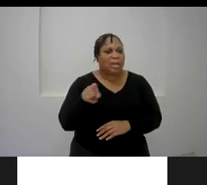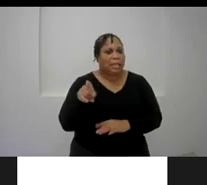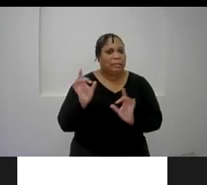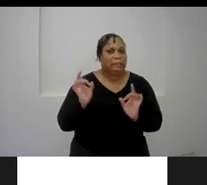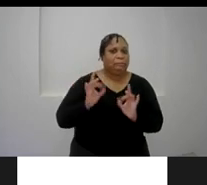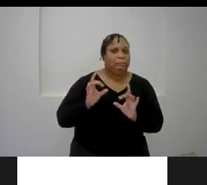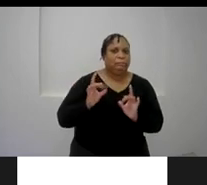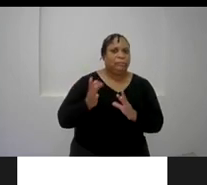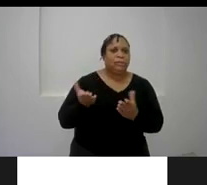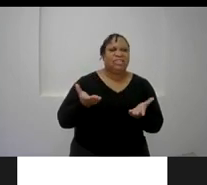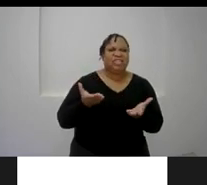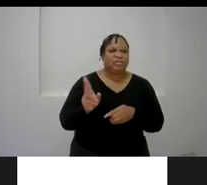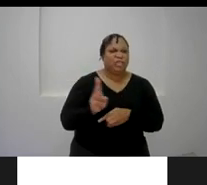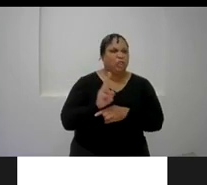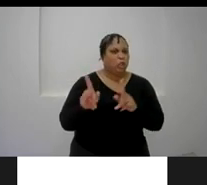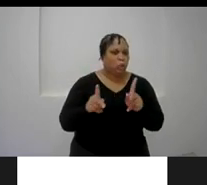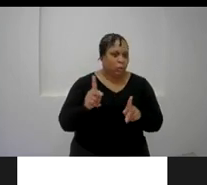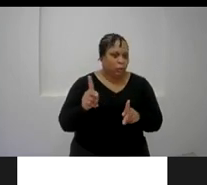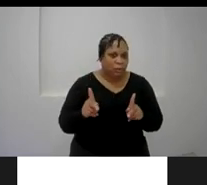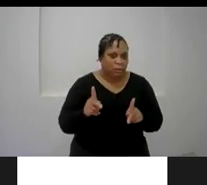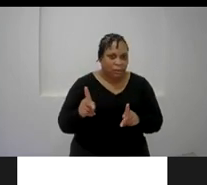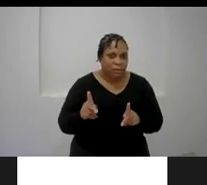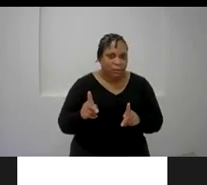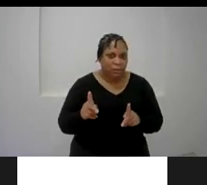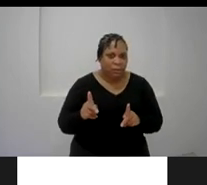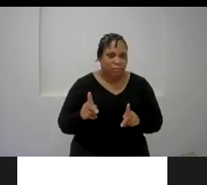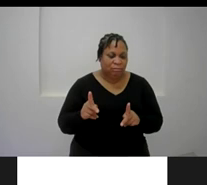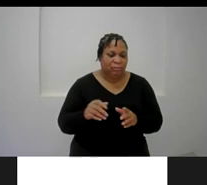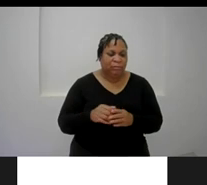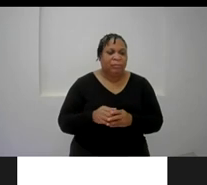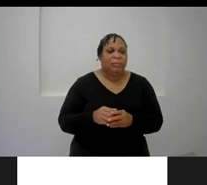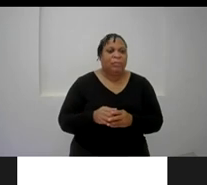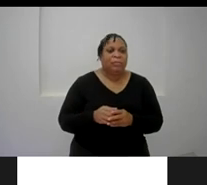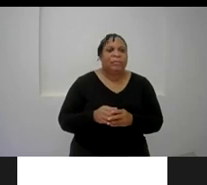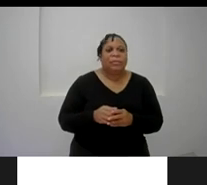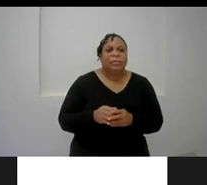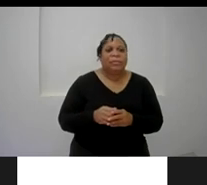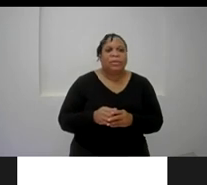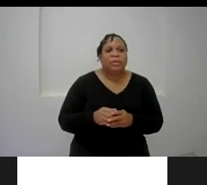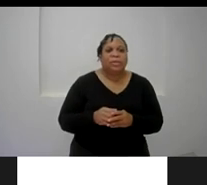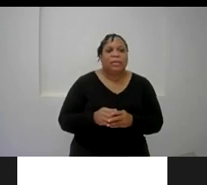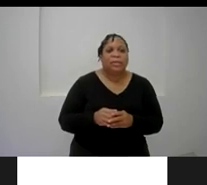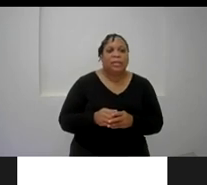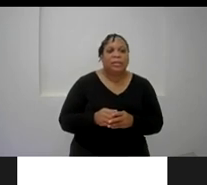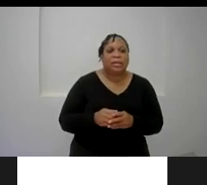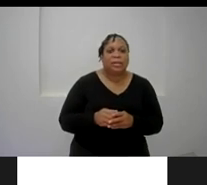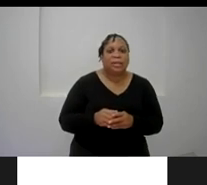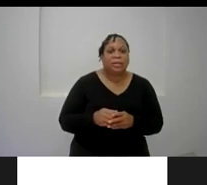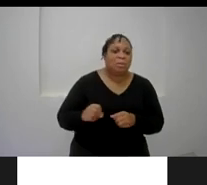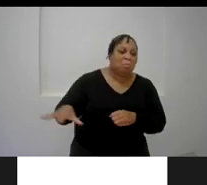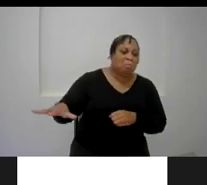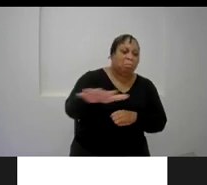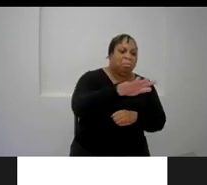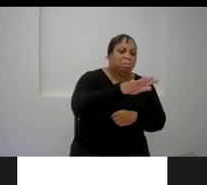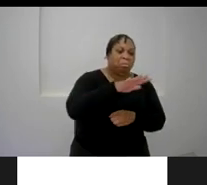term service users that it was being used. And across the whole of the